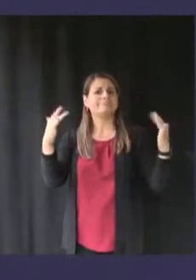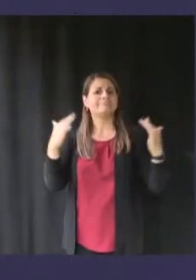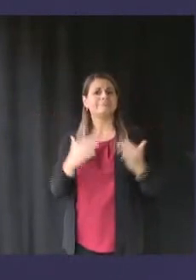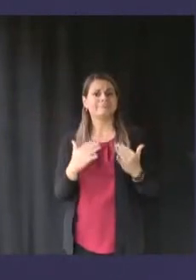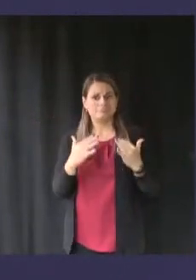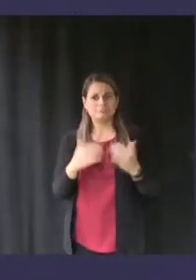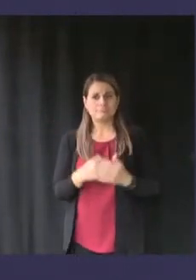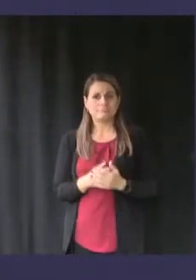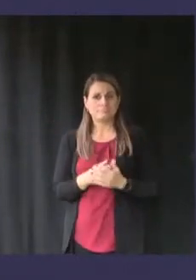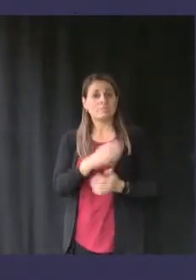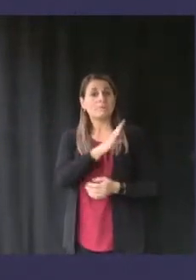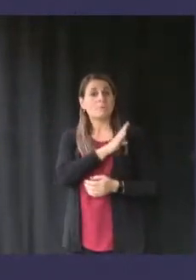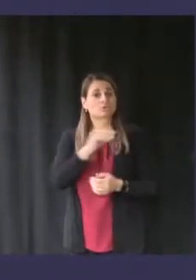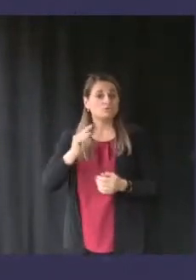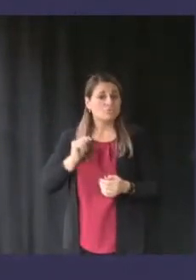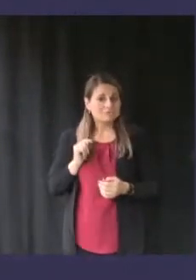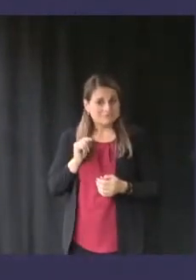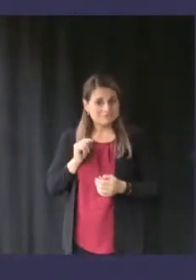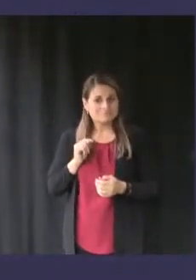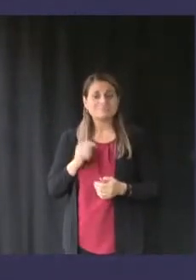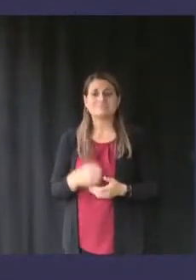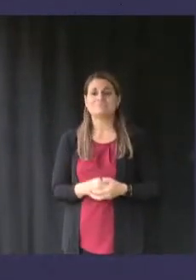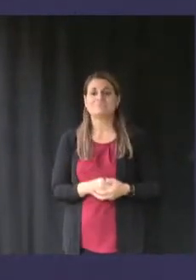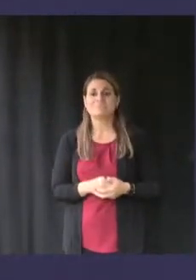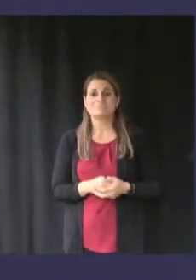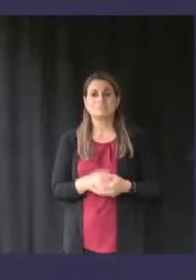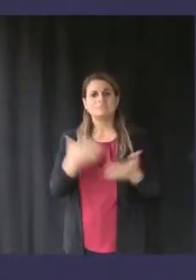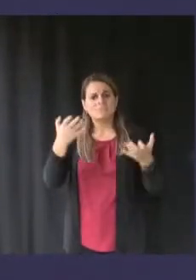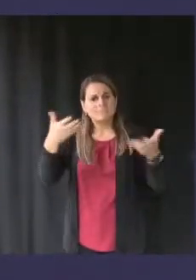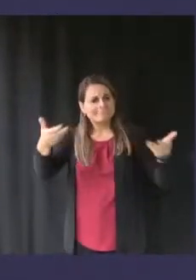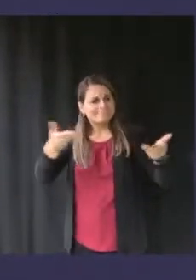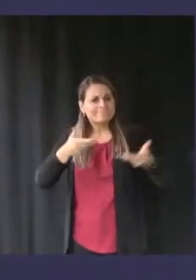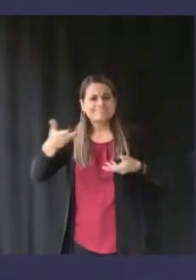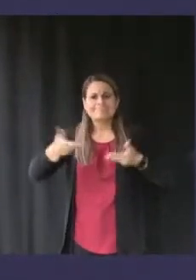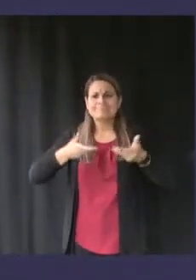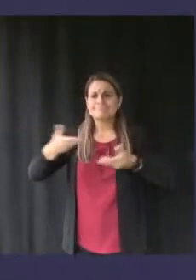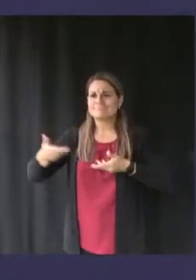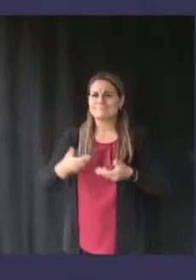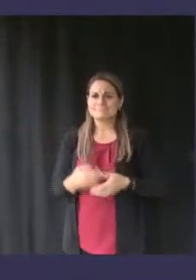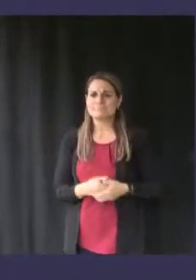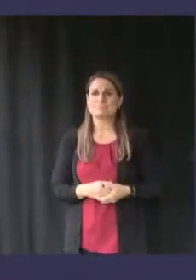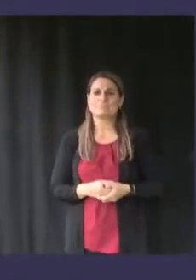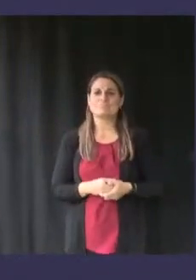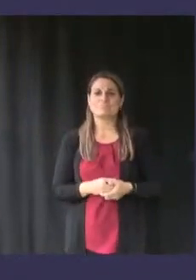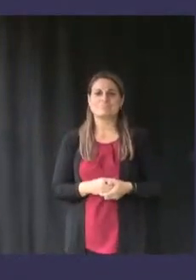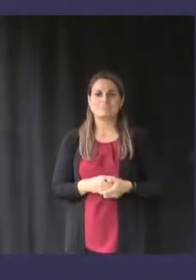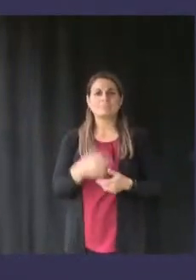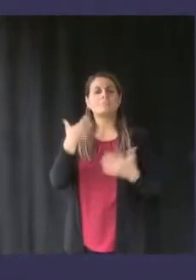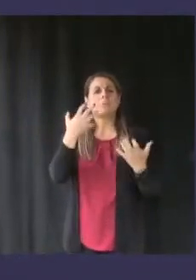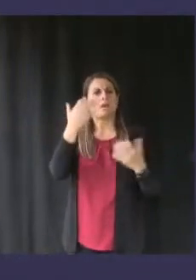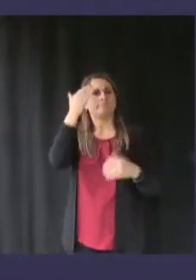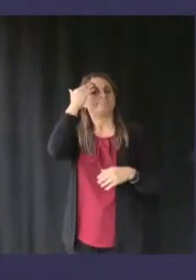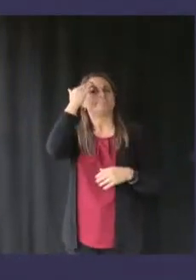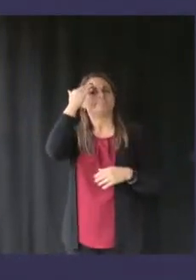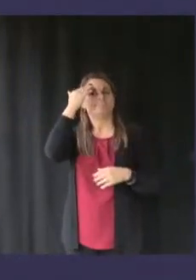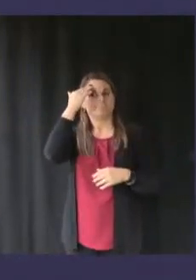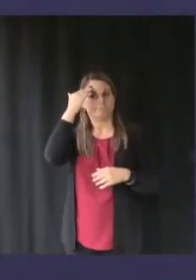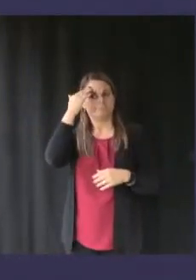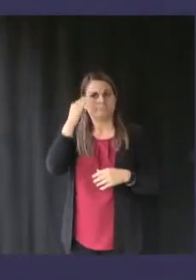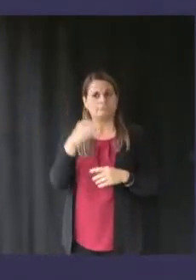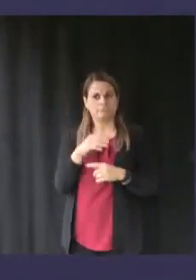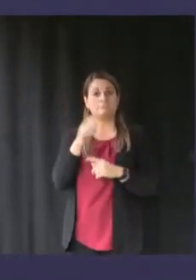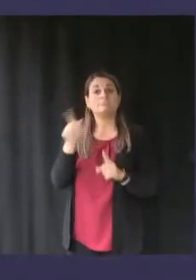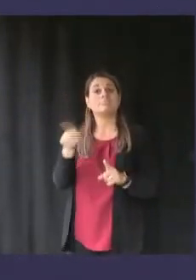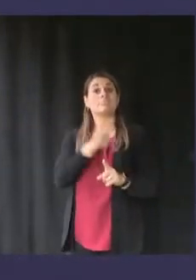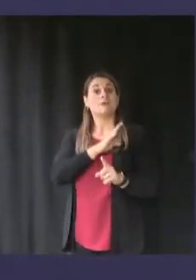Trustees, a warm welcome to everyone. I'd just like to take a second to acknowledge my fellow trustees. For those of you